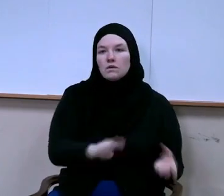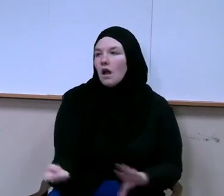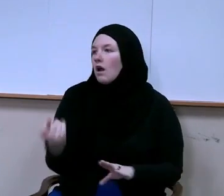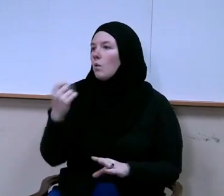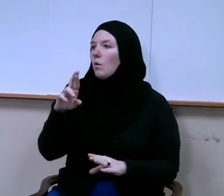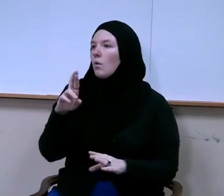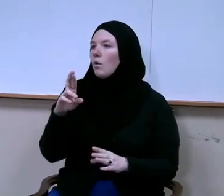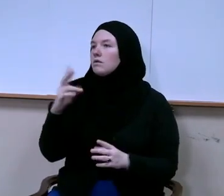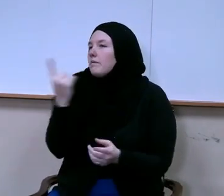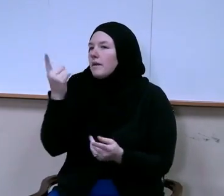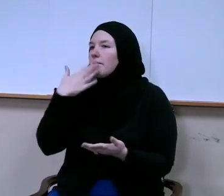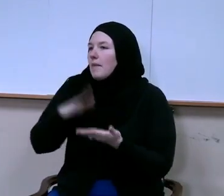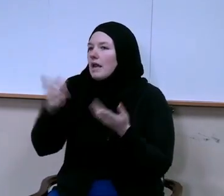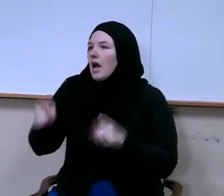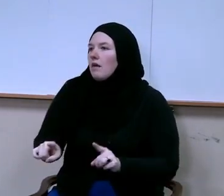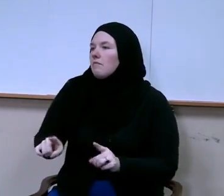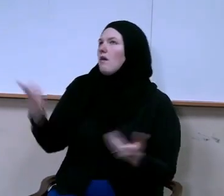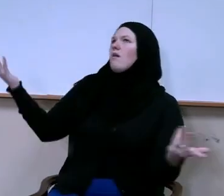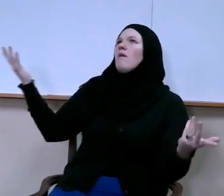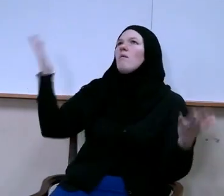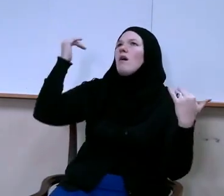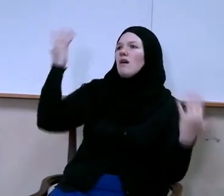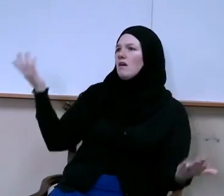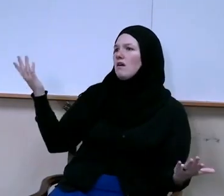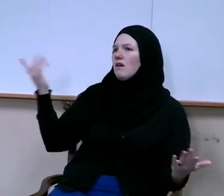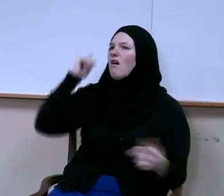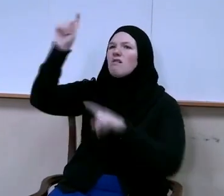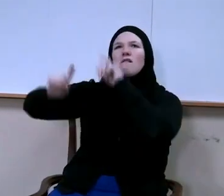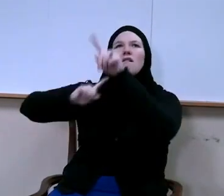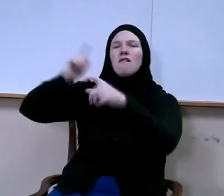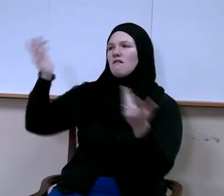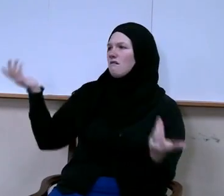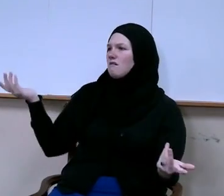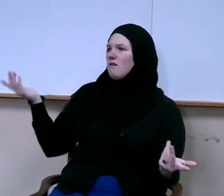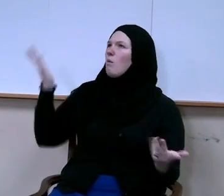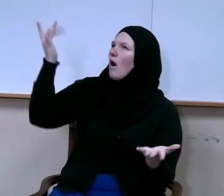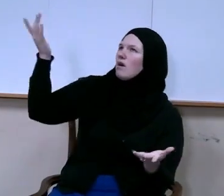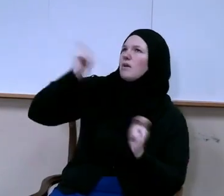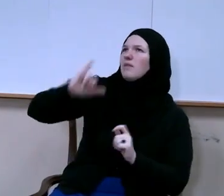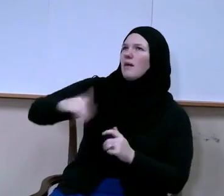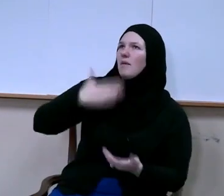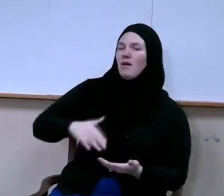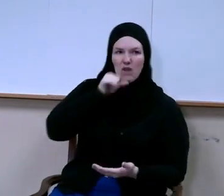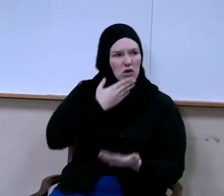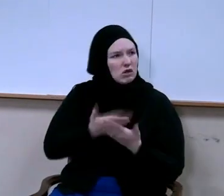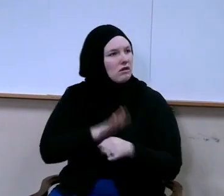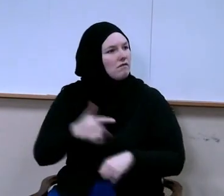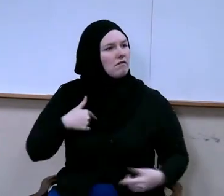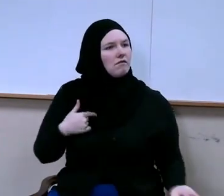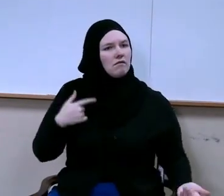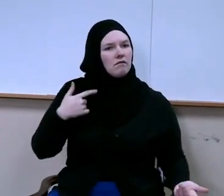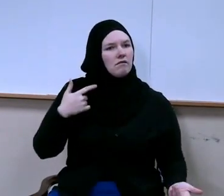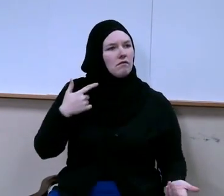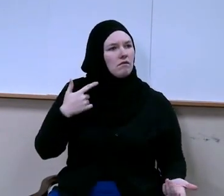to Allah to question His wisdom. Why did you do this to me? Am I not good